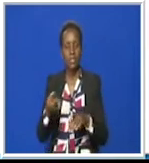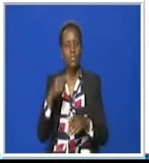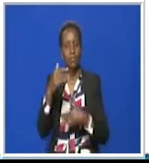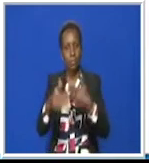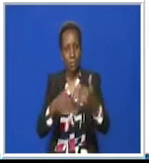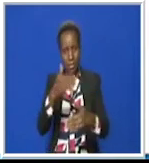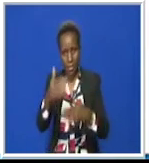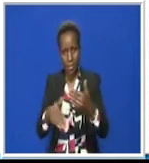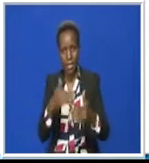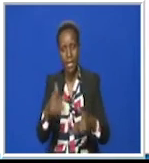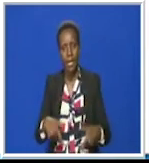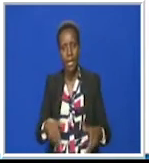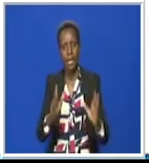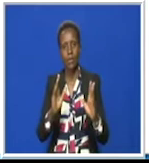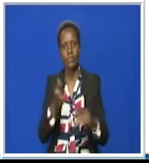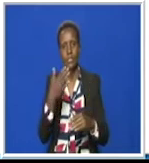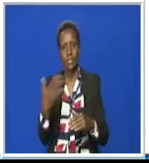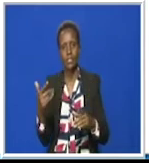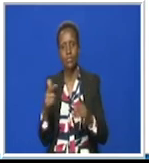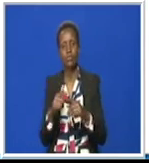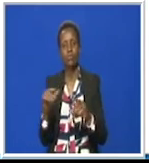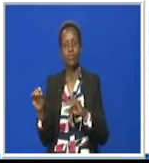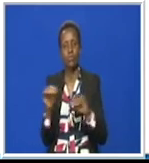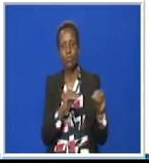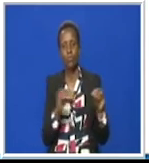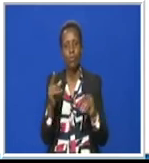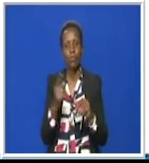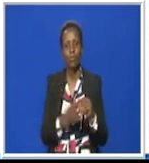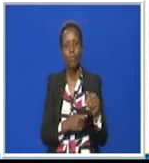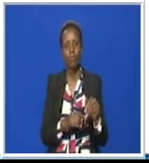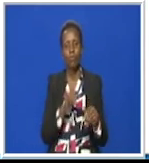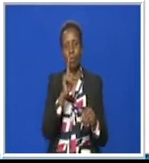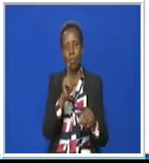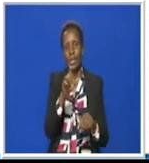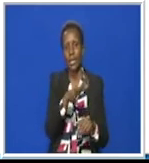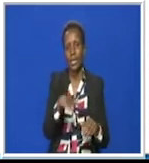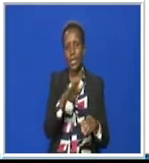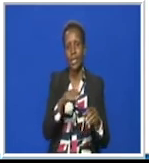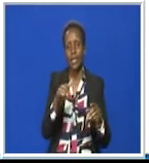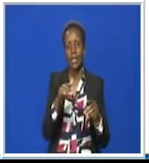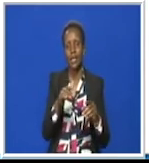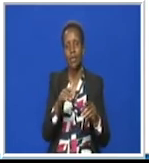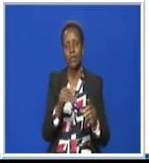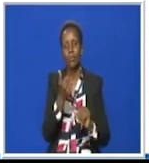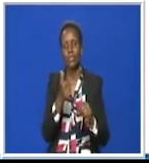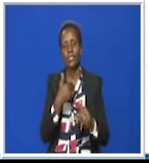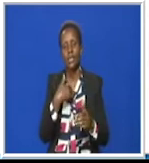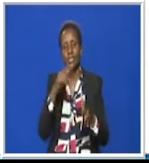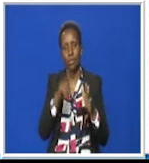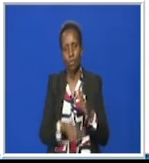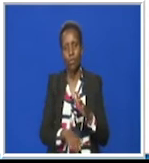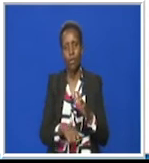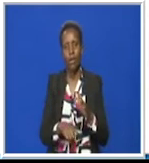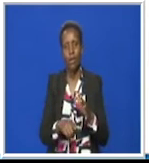process allows substances to move from a region of lower concentration to a